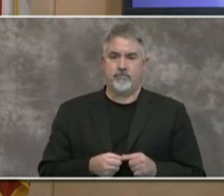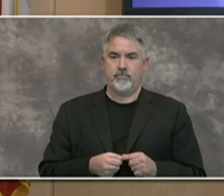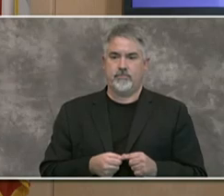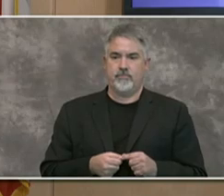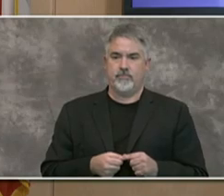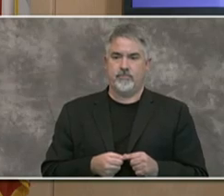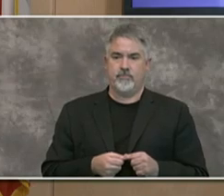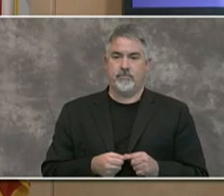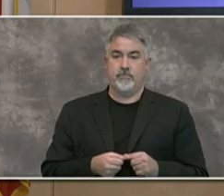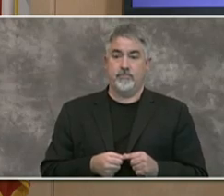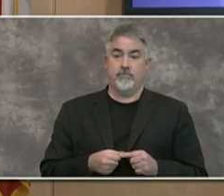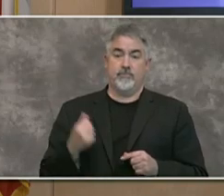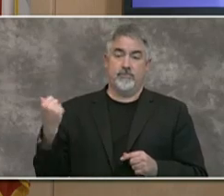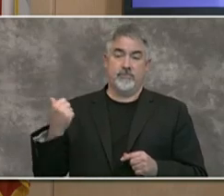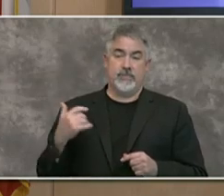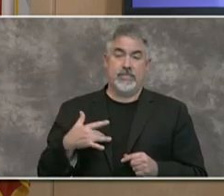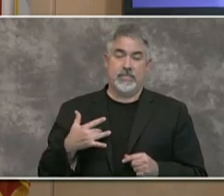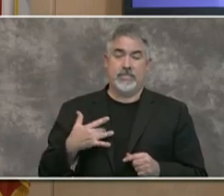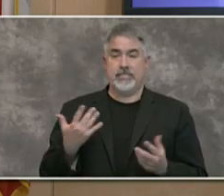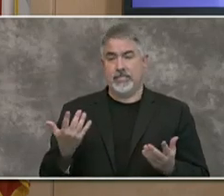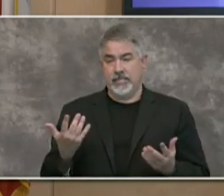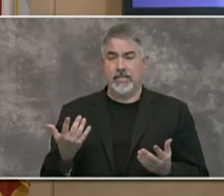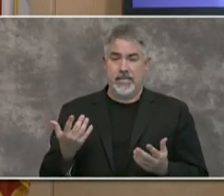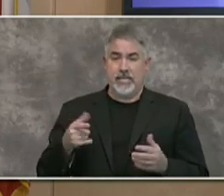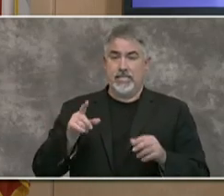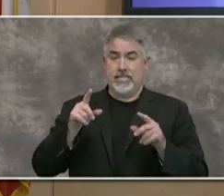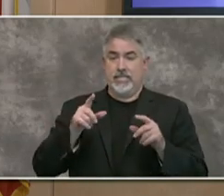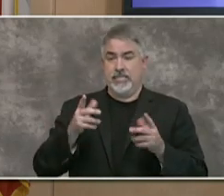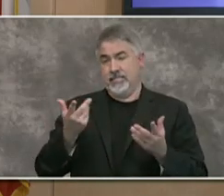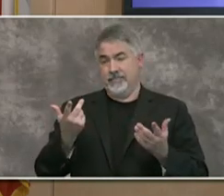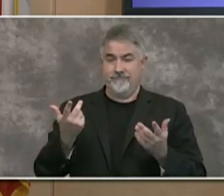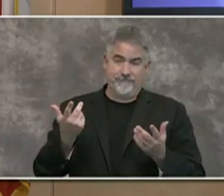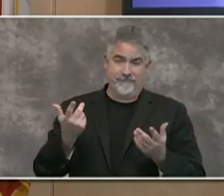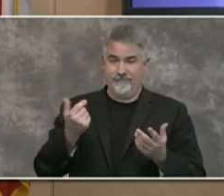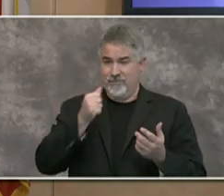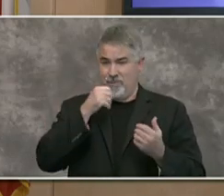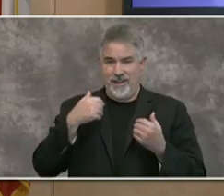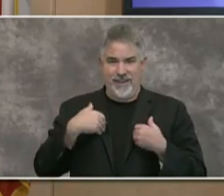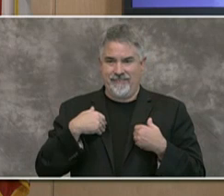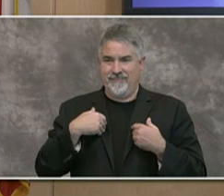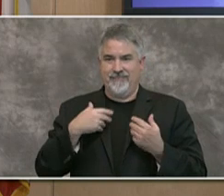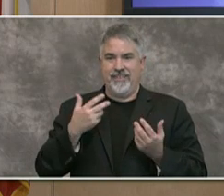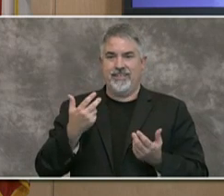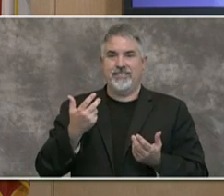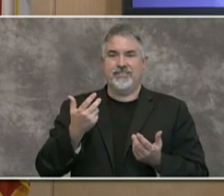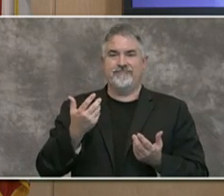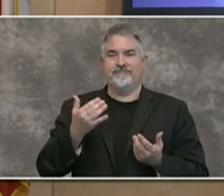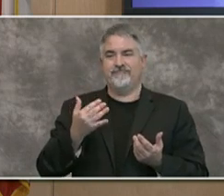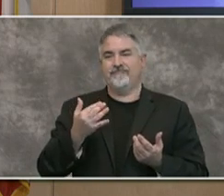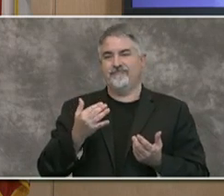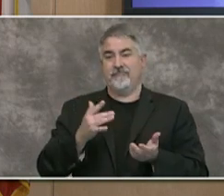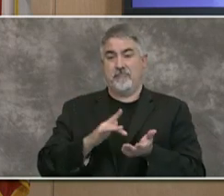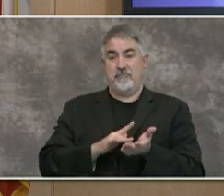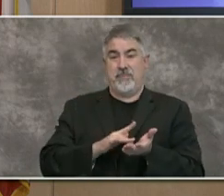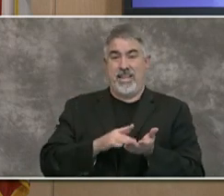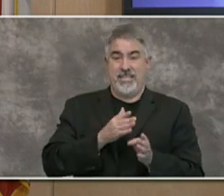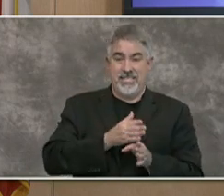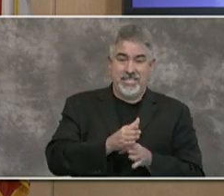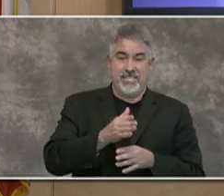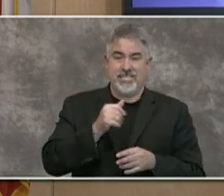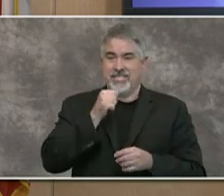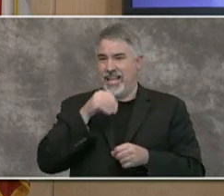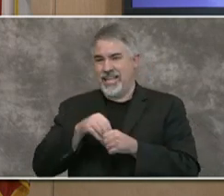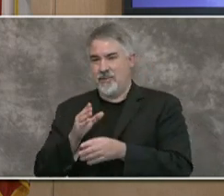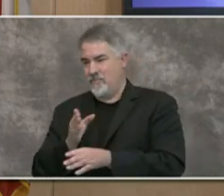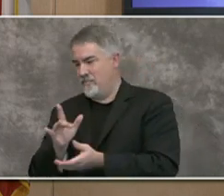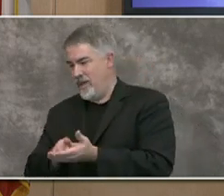and I think that as anybody who's done many surveys, either in medicine or outside of medicine, sometimes the way the question is asked